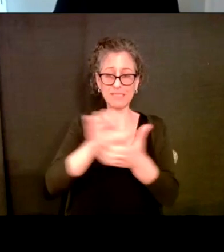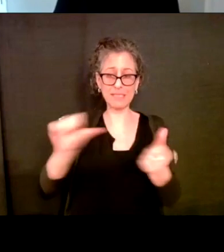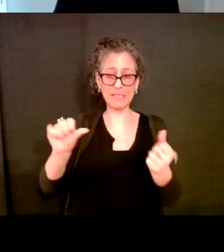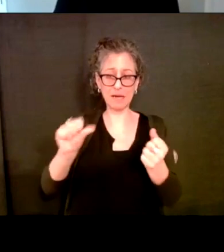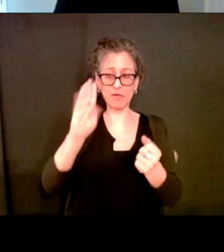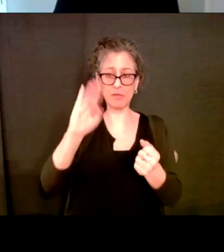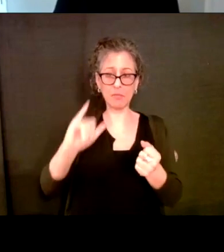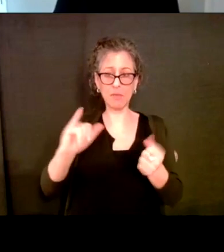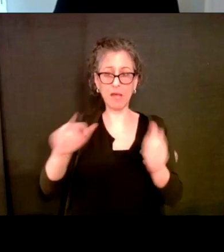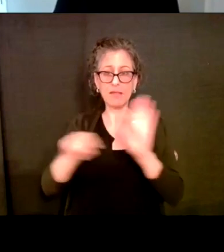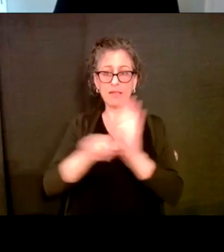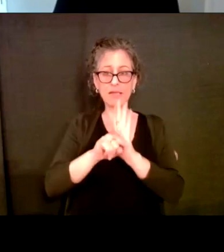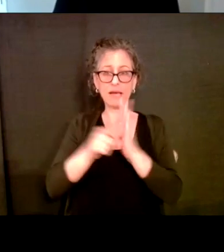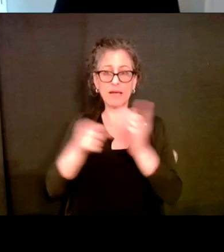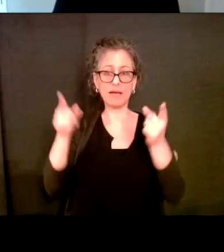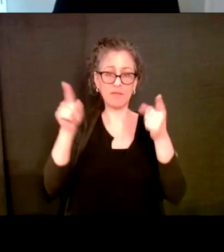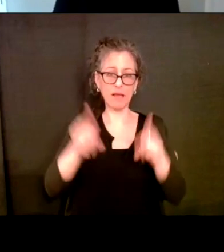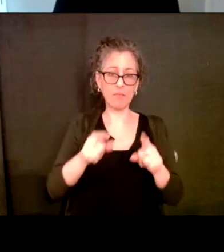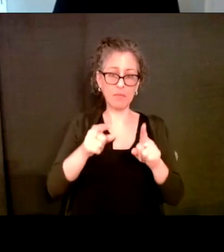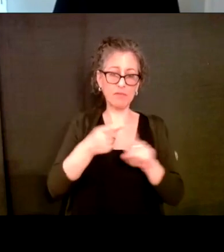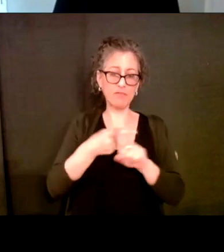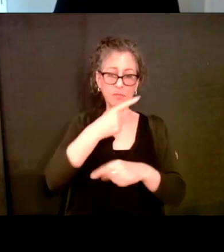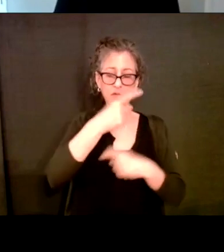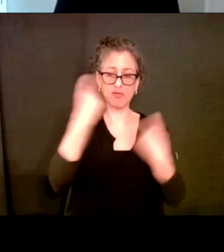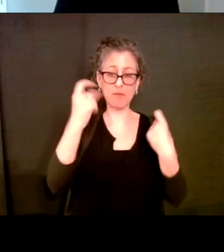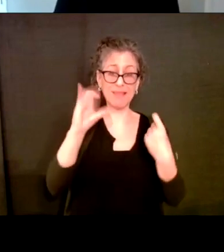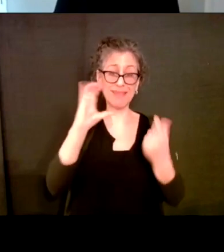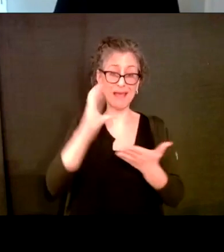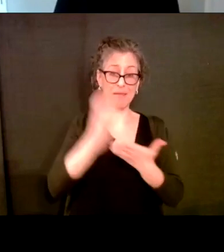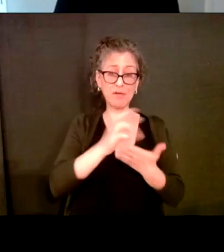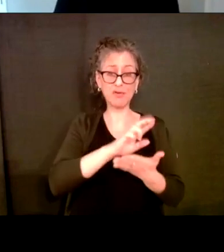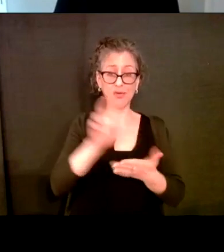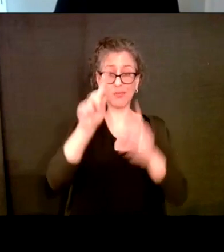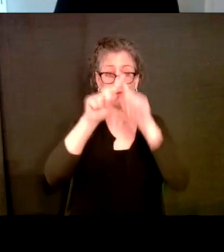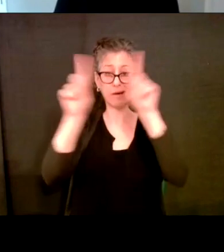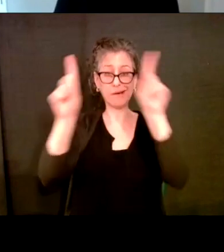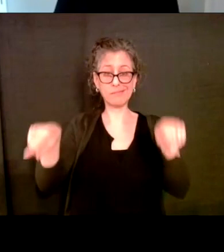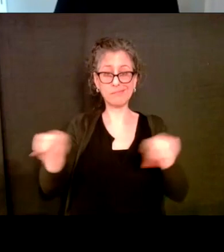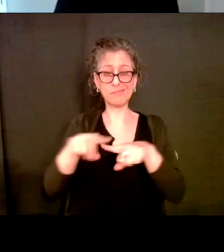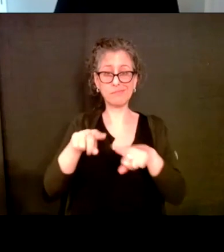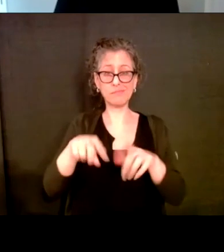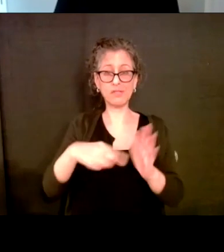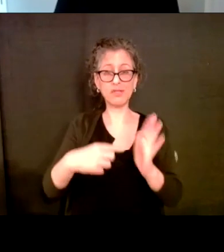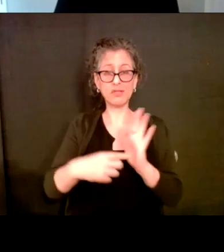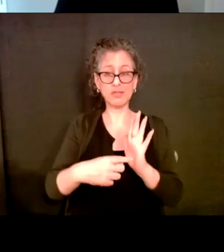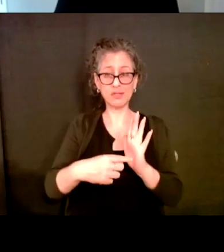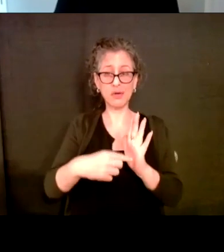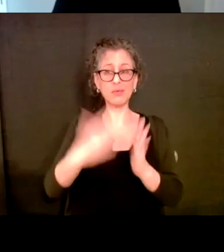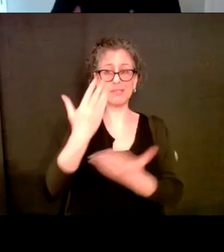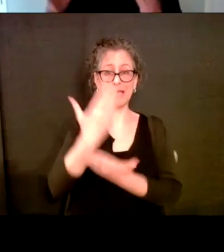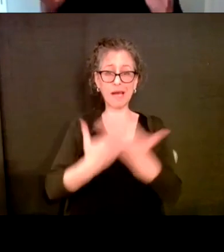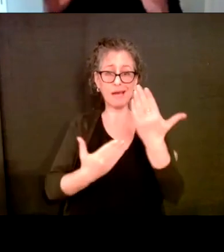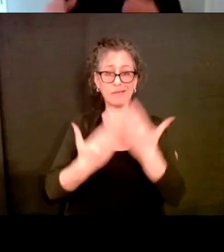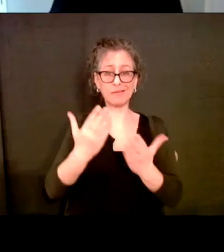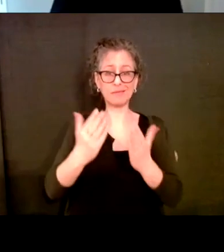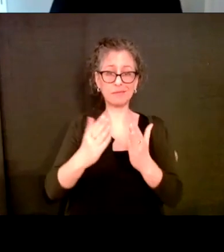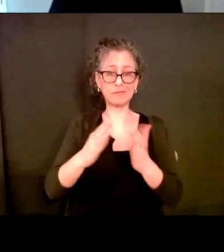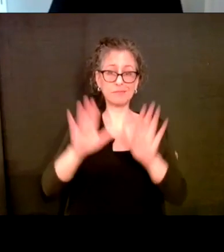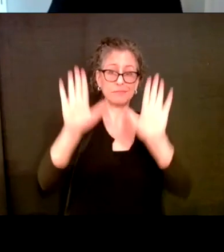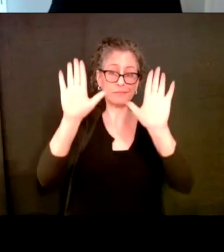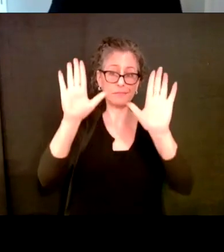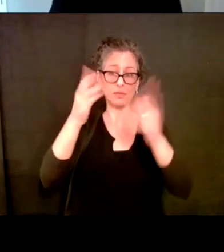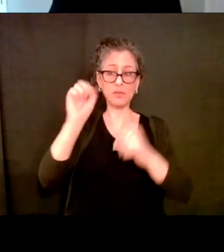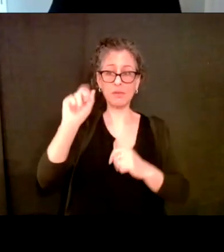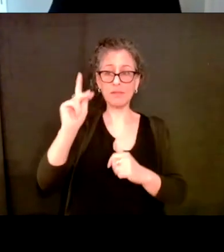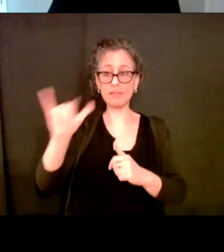harmful effects of trauma? The picture on the right side of the screen shows hands held up high to the sky or